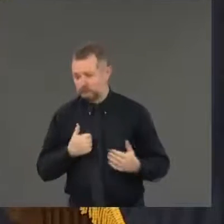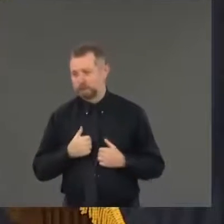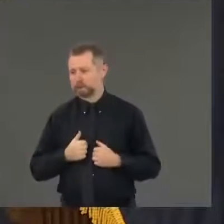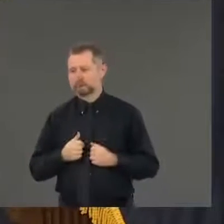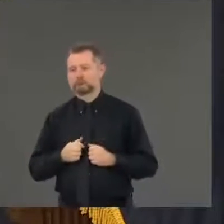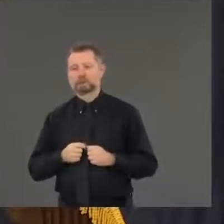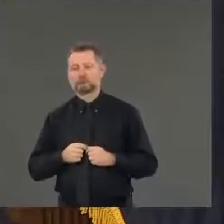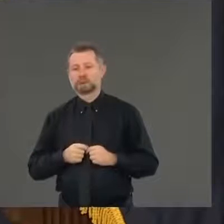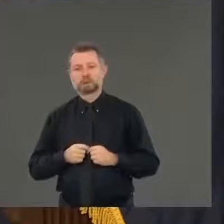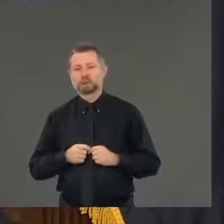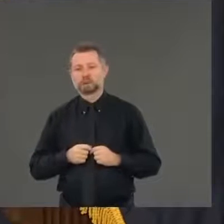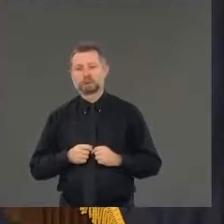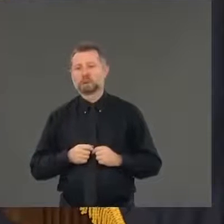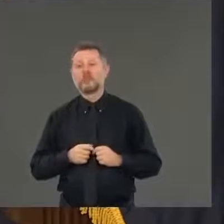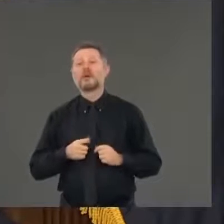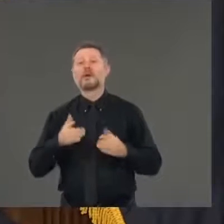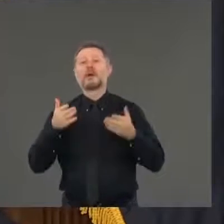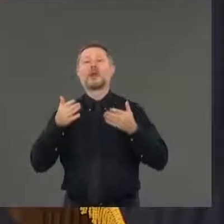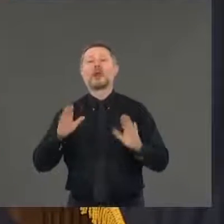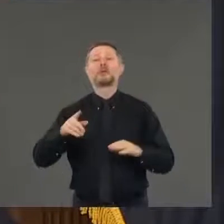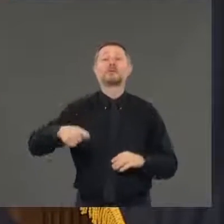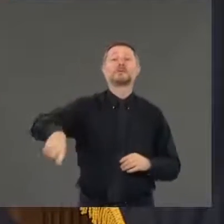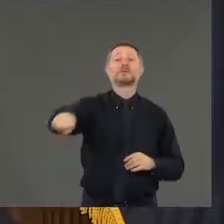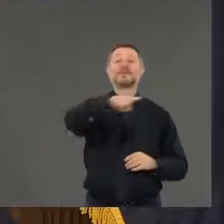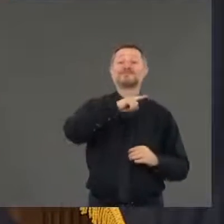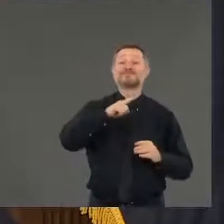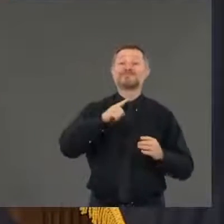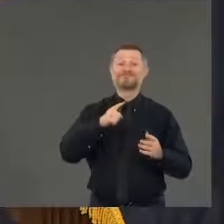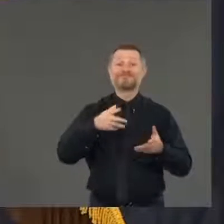letting the spike happen is